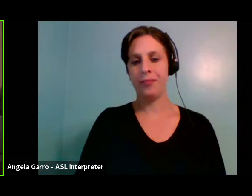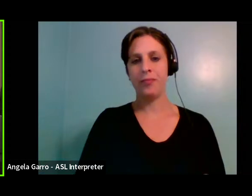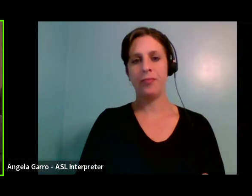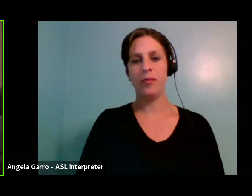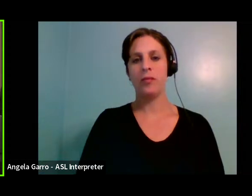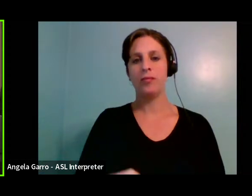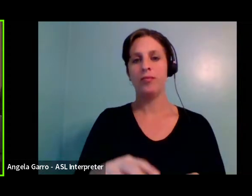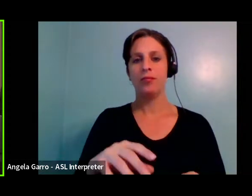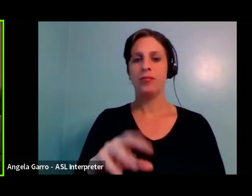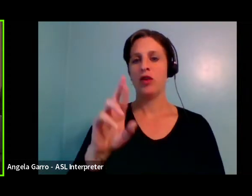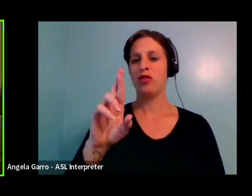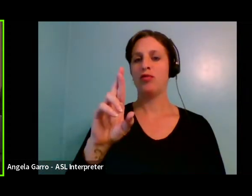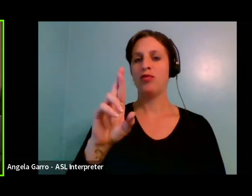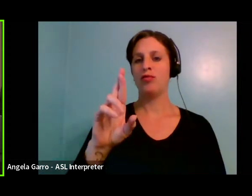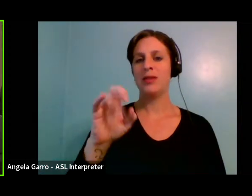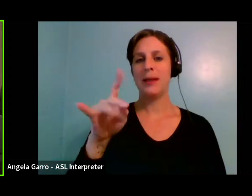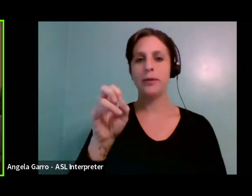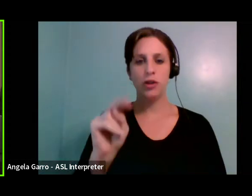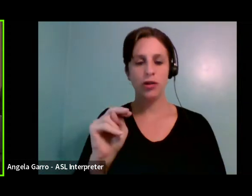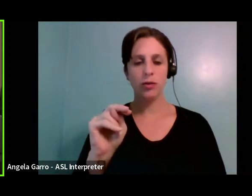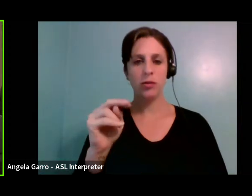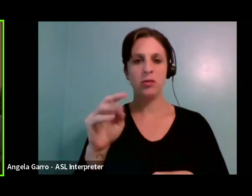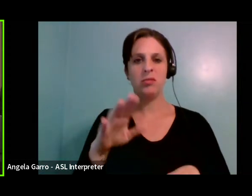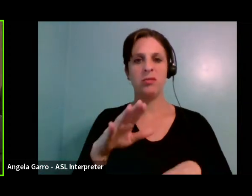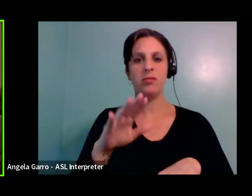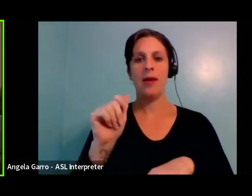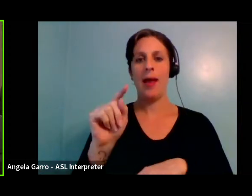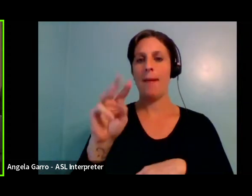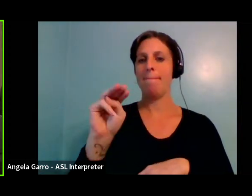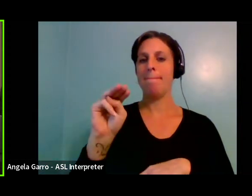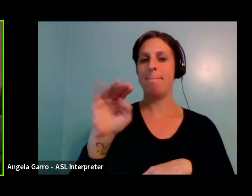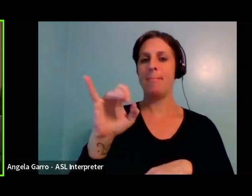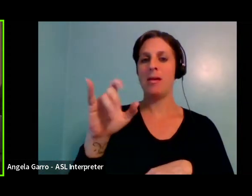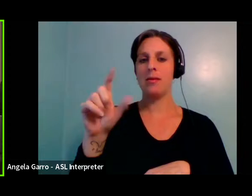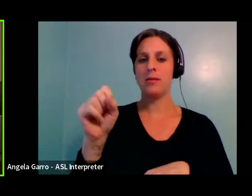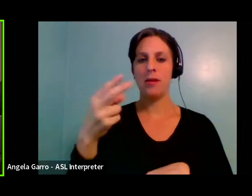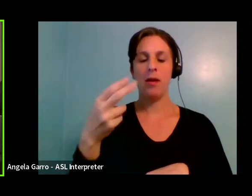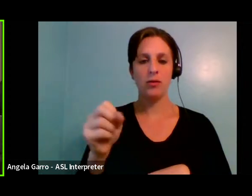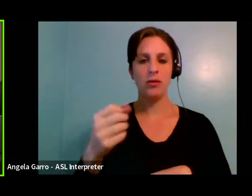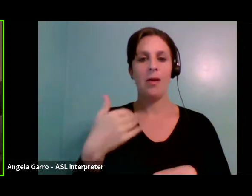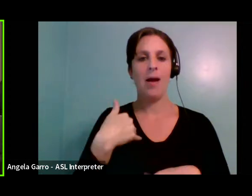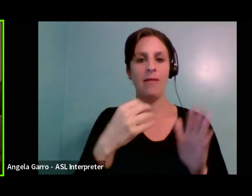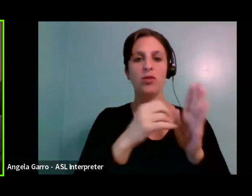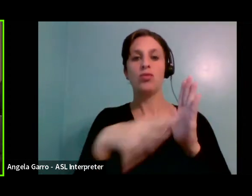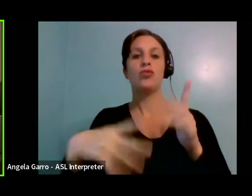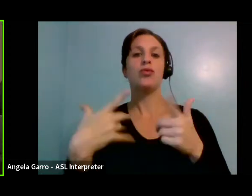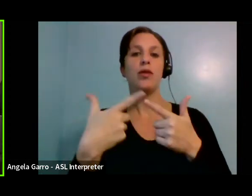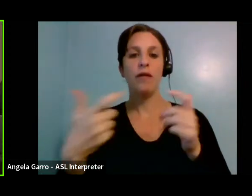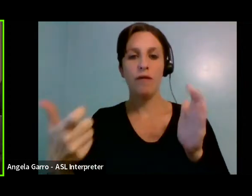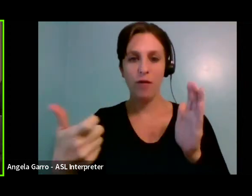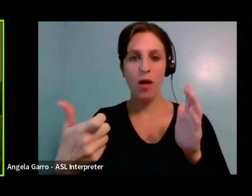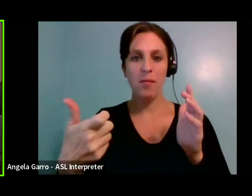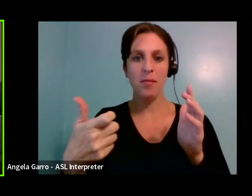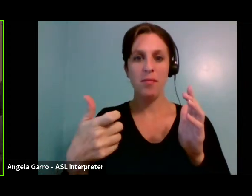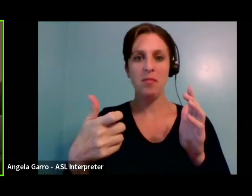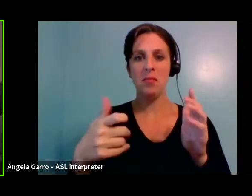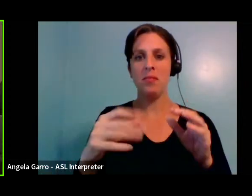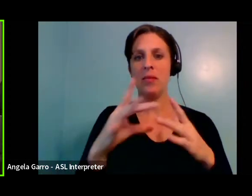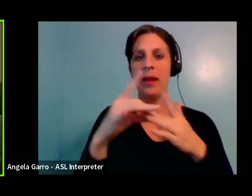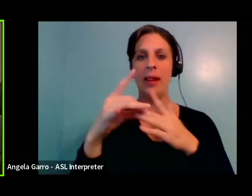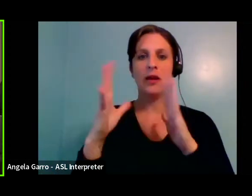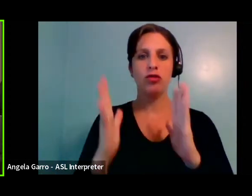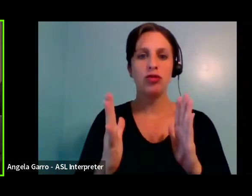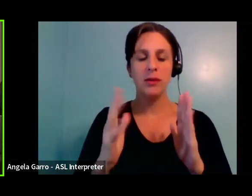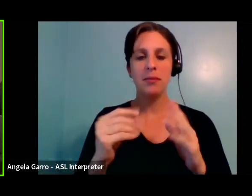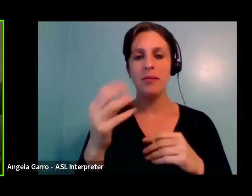reception on Sunday at Mills High School. And there were students from the leadership and